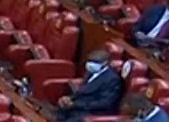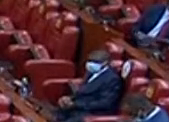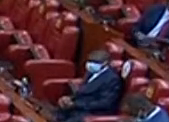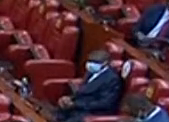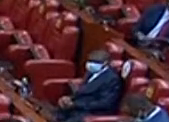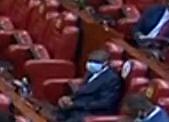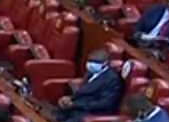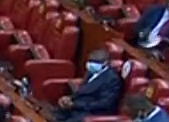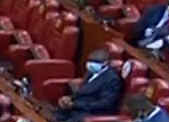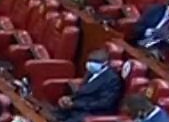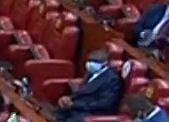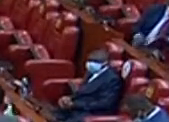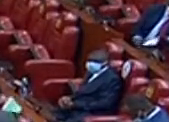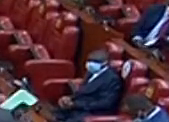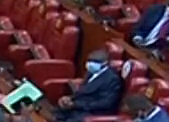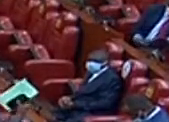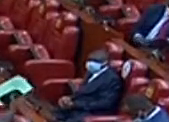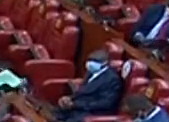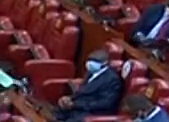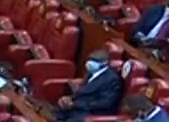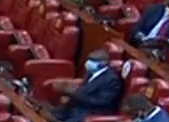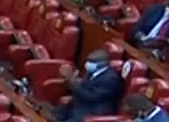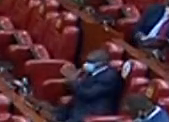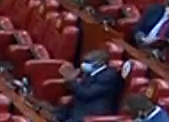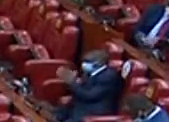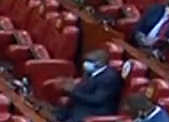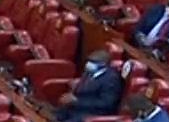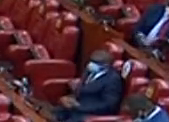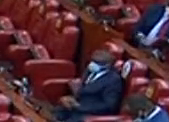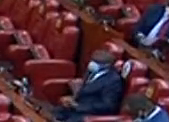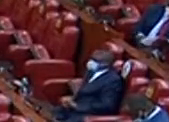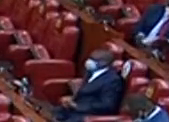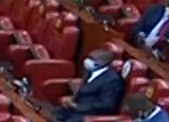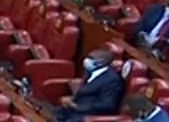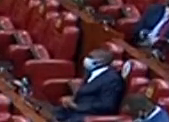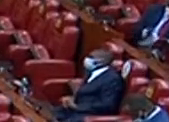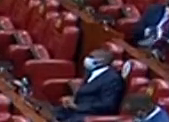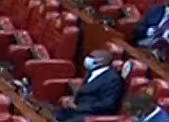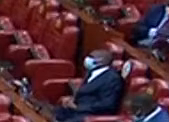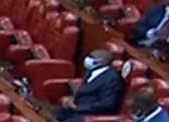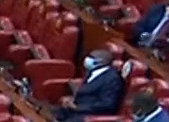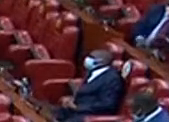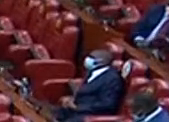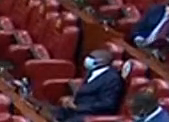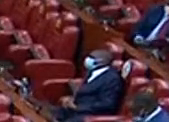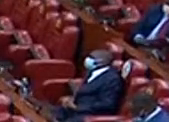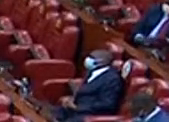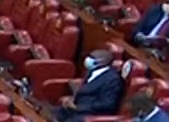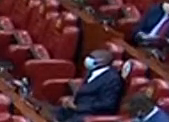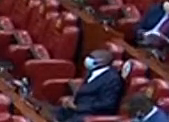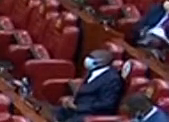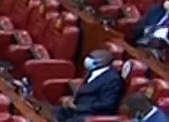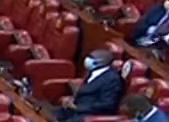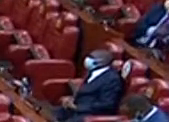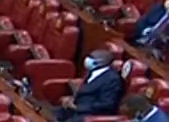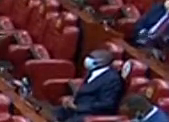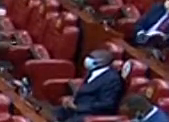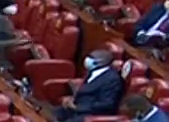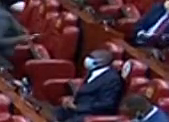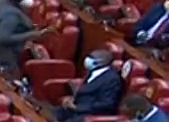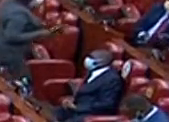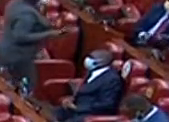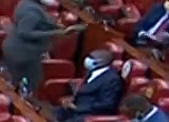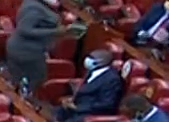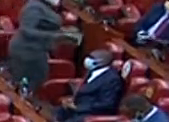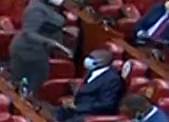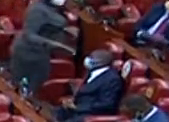of alcoholic drinks in glass bottles. According to the honourable member, this will boost recycling of glass